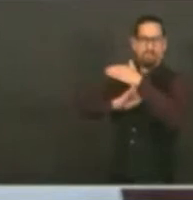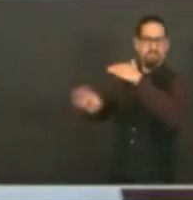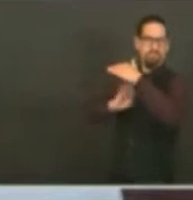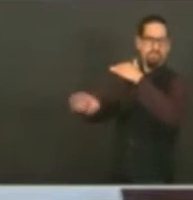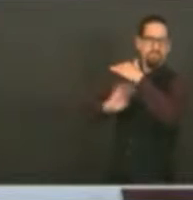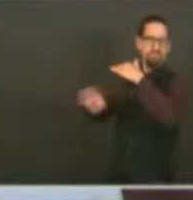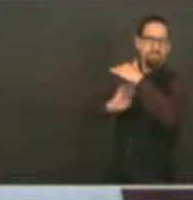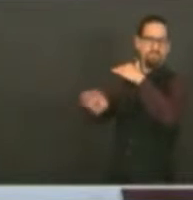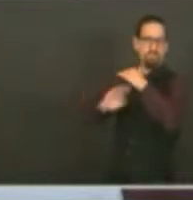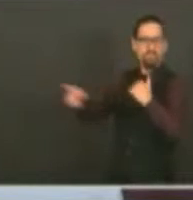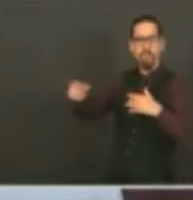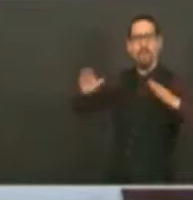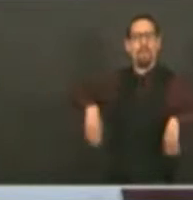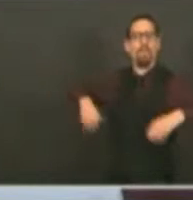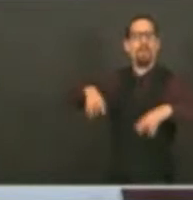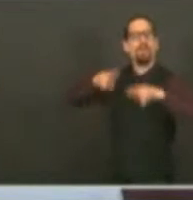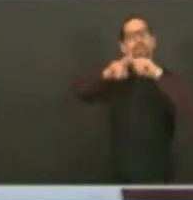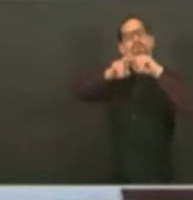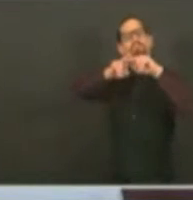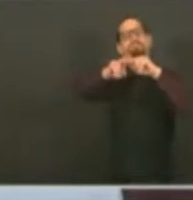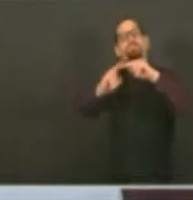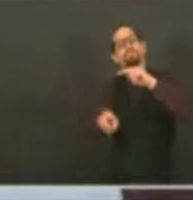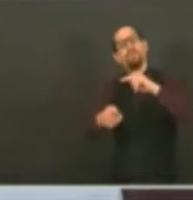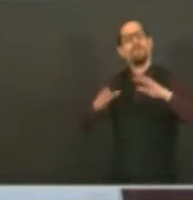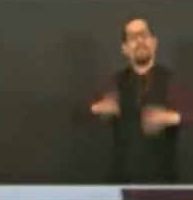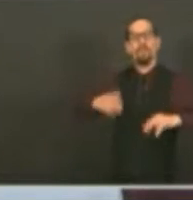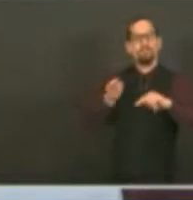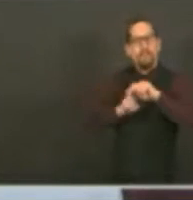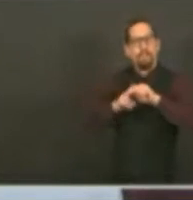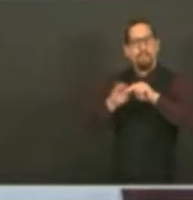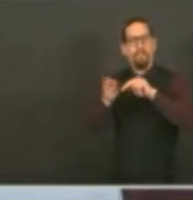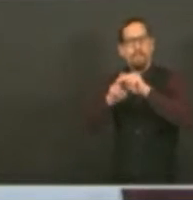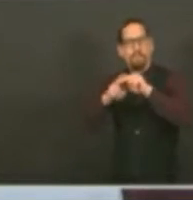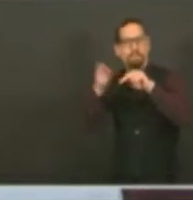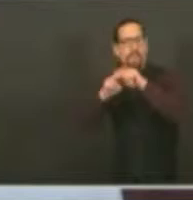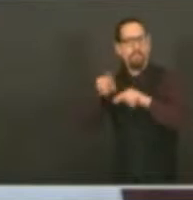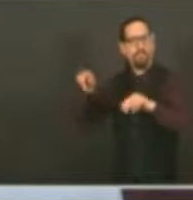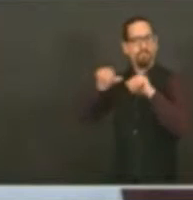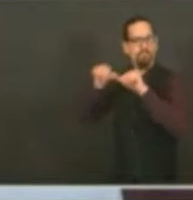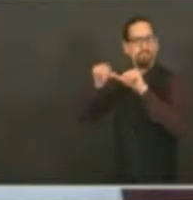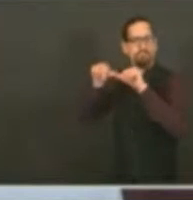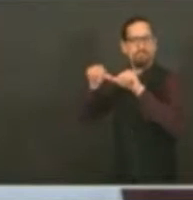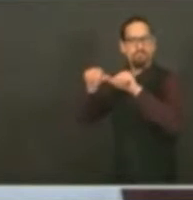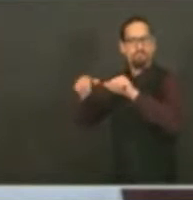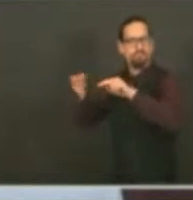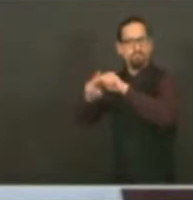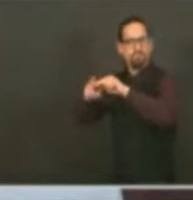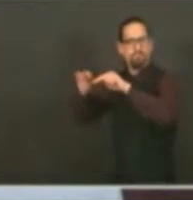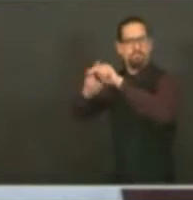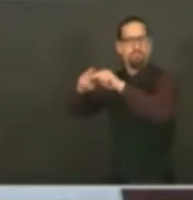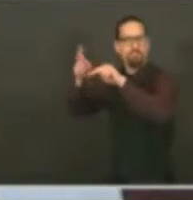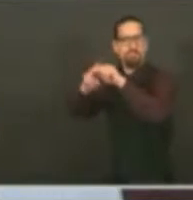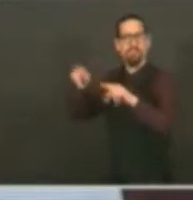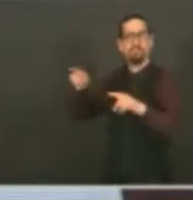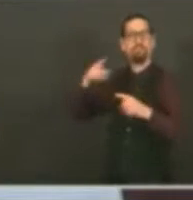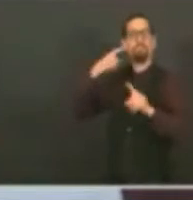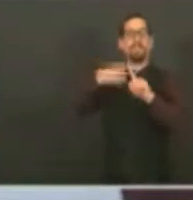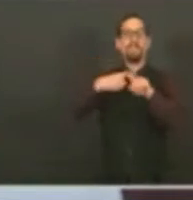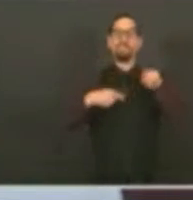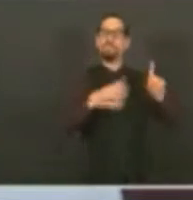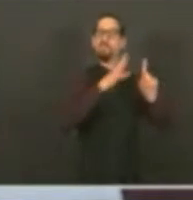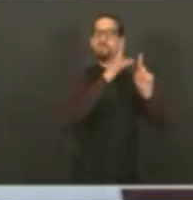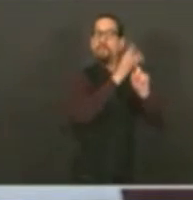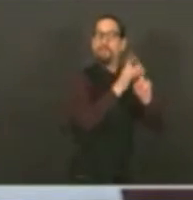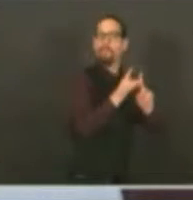haven't seen a real significant decline in percent positive since beginning our pause. And as I said, there